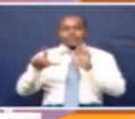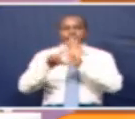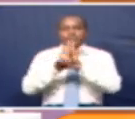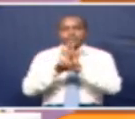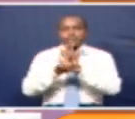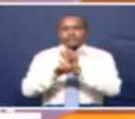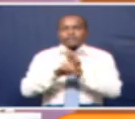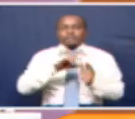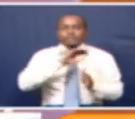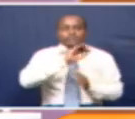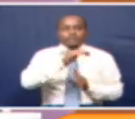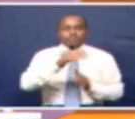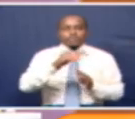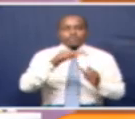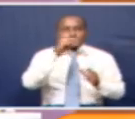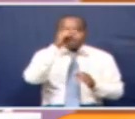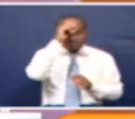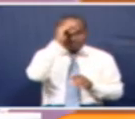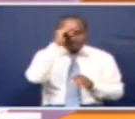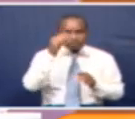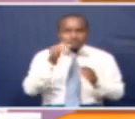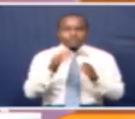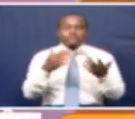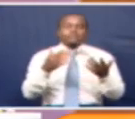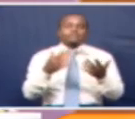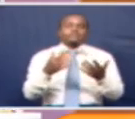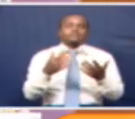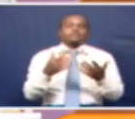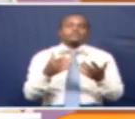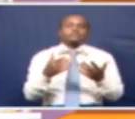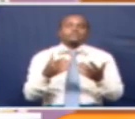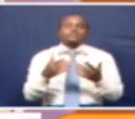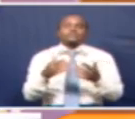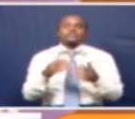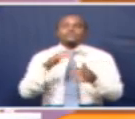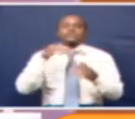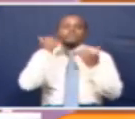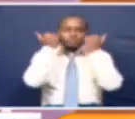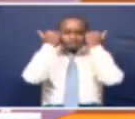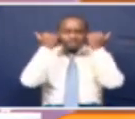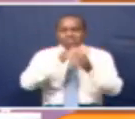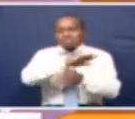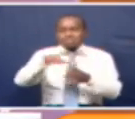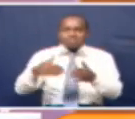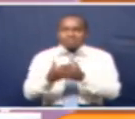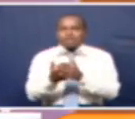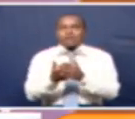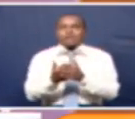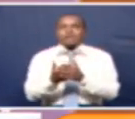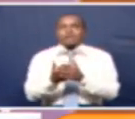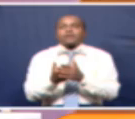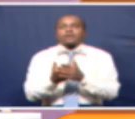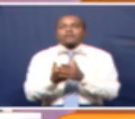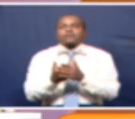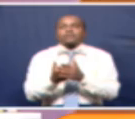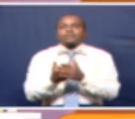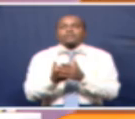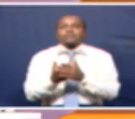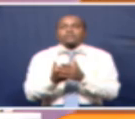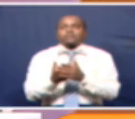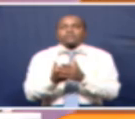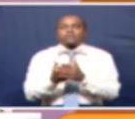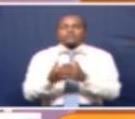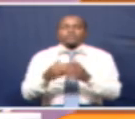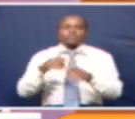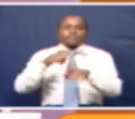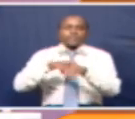the county government, the county assemblies, the judiciary, all of us, we leave the cycle of